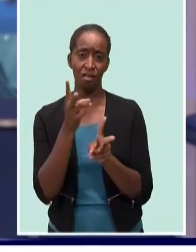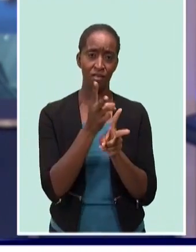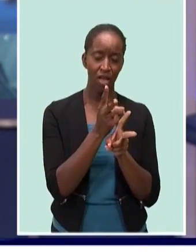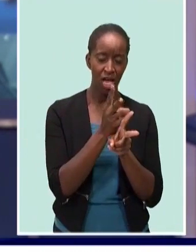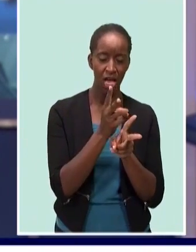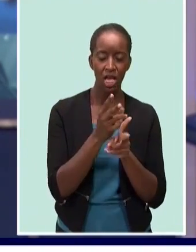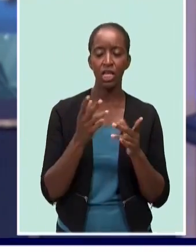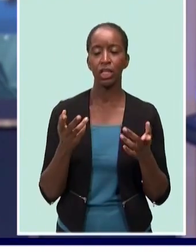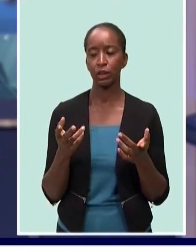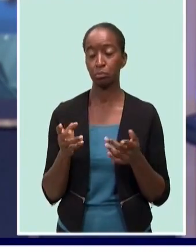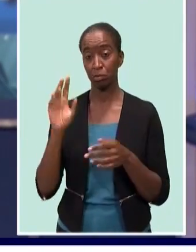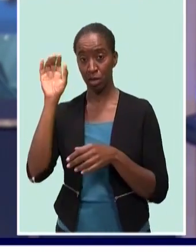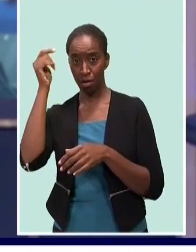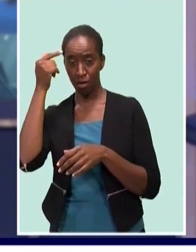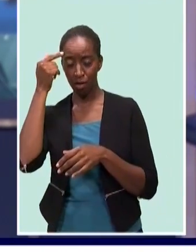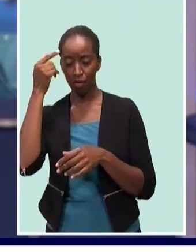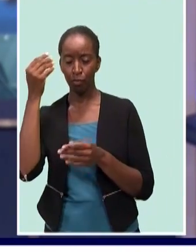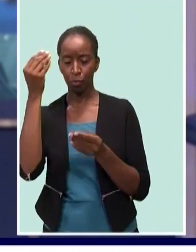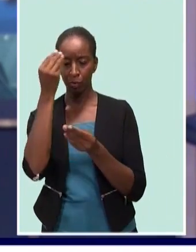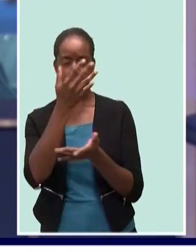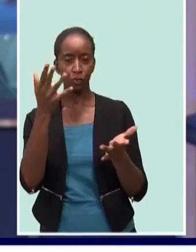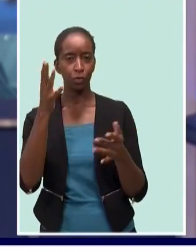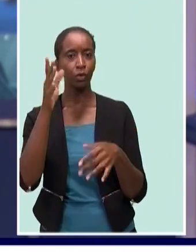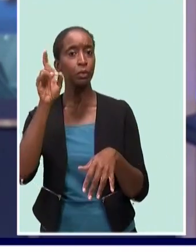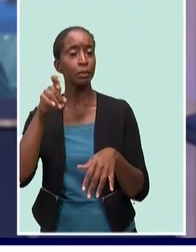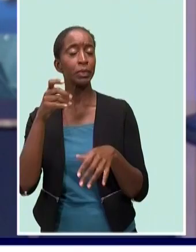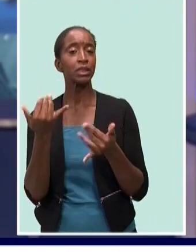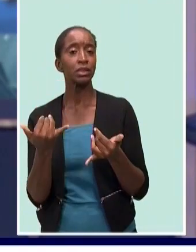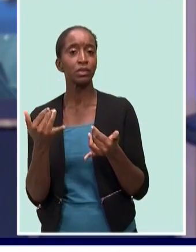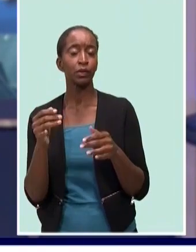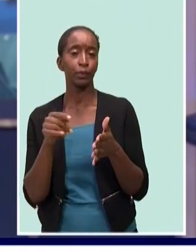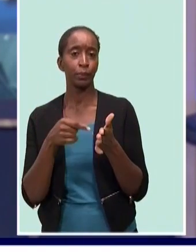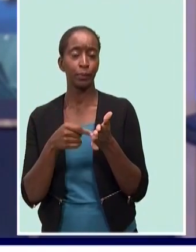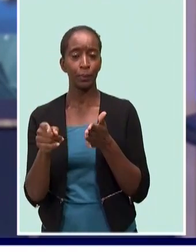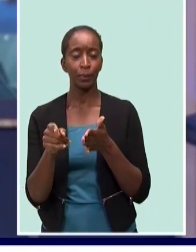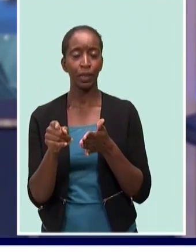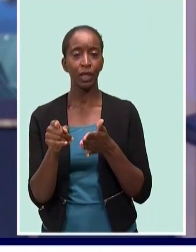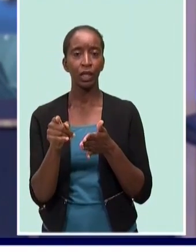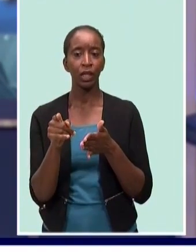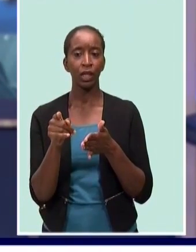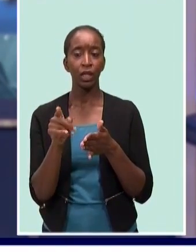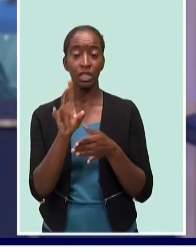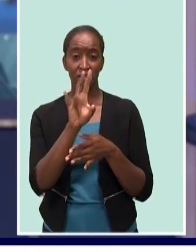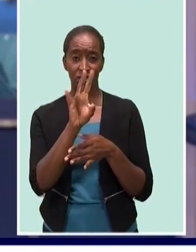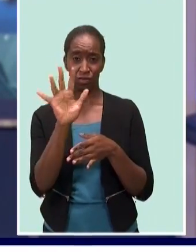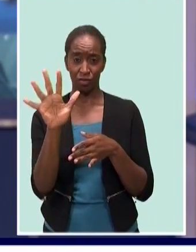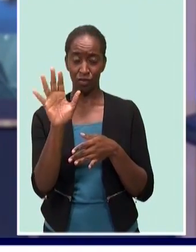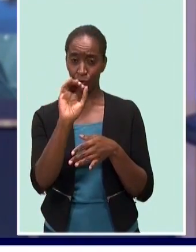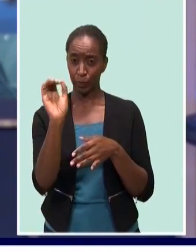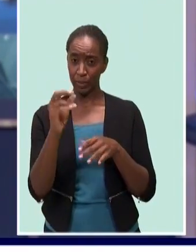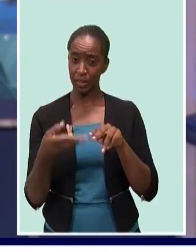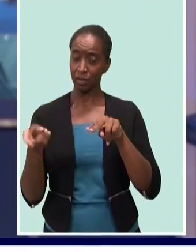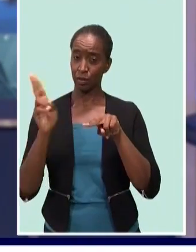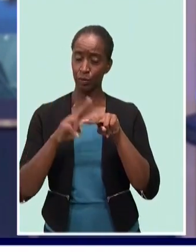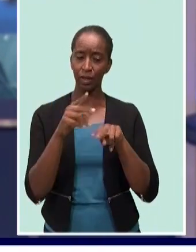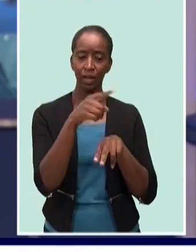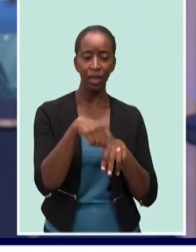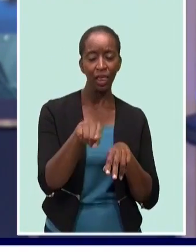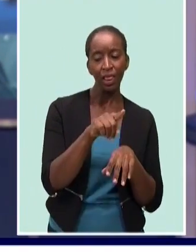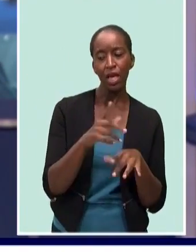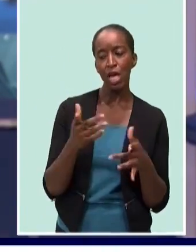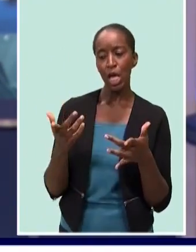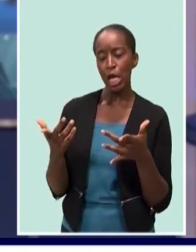a 75% hike in bus fares for commuters. Operators say the sector has longed for this, especially with the many challenges